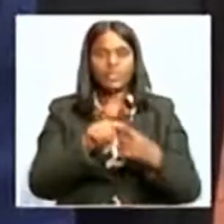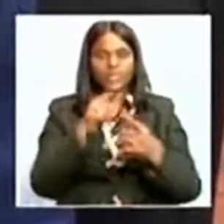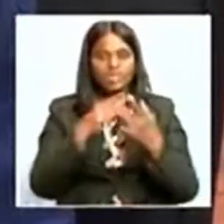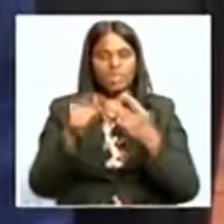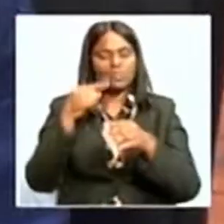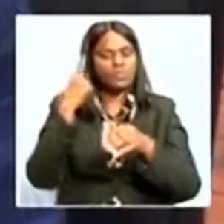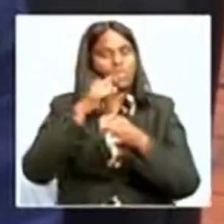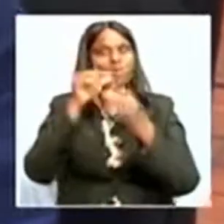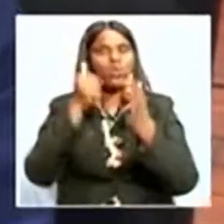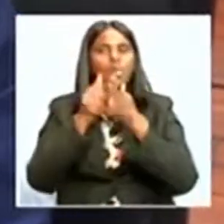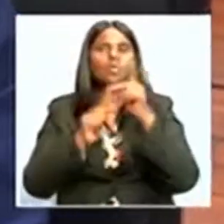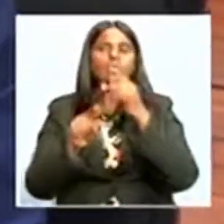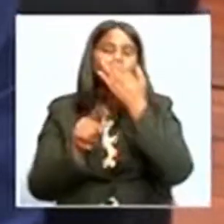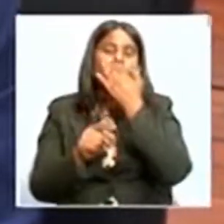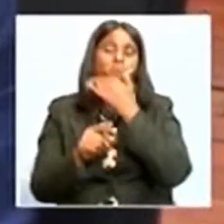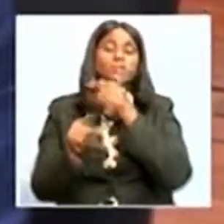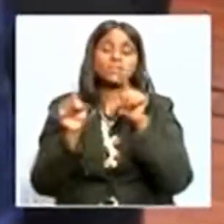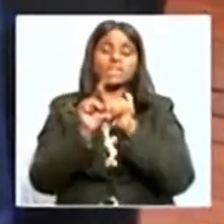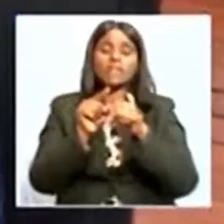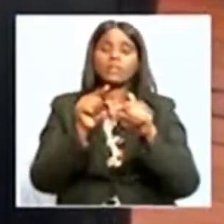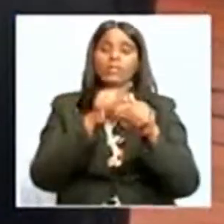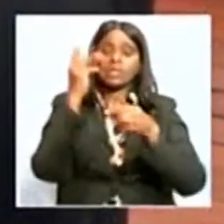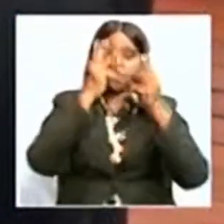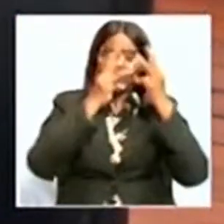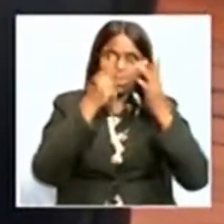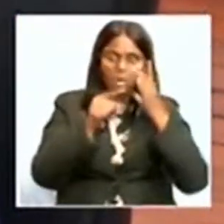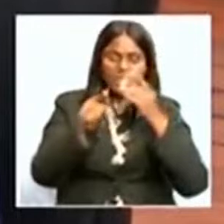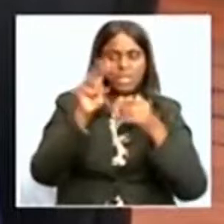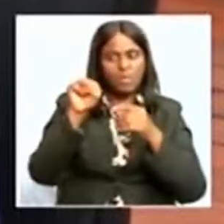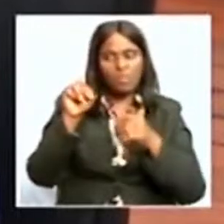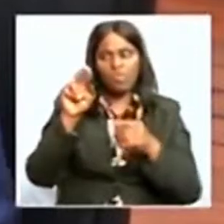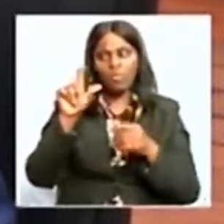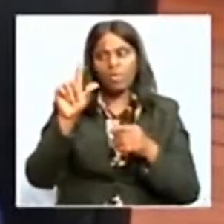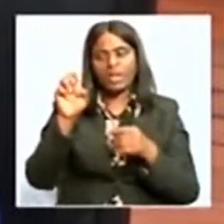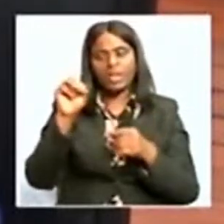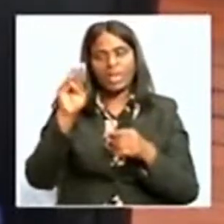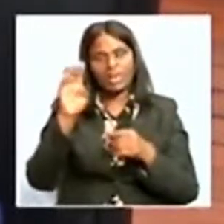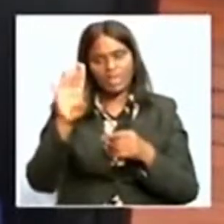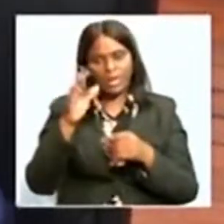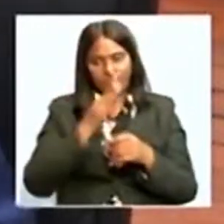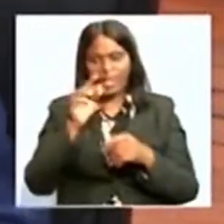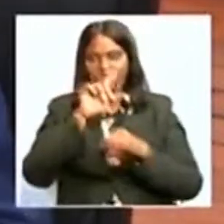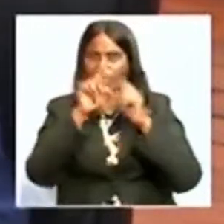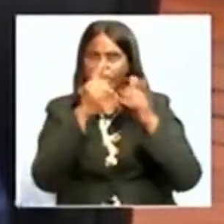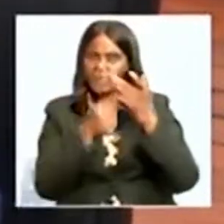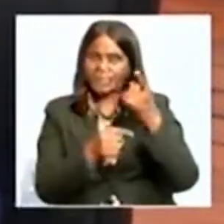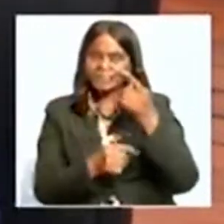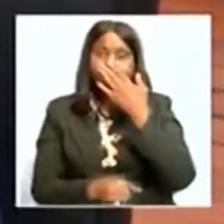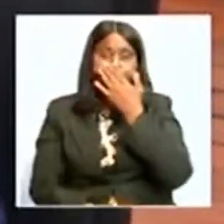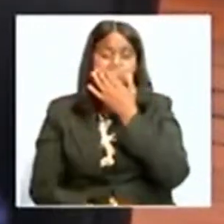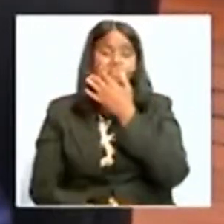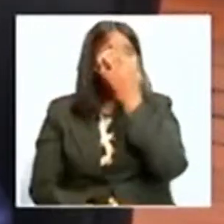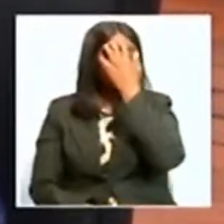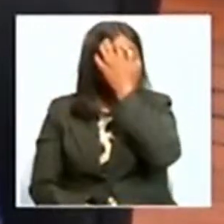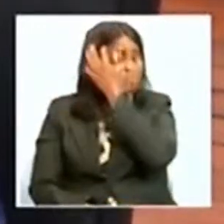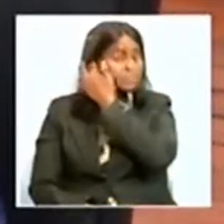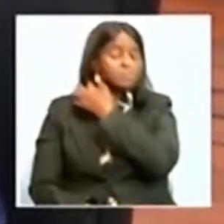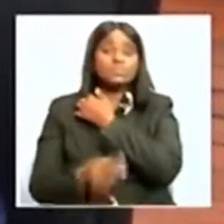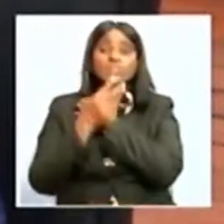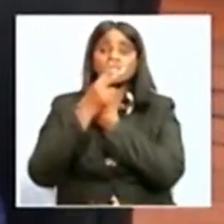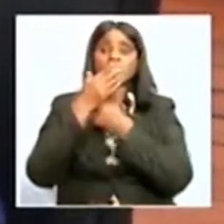general public out there, like the concern that Honorable Muleba brought up. So I think my question is, you see, when you are saying in good